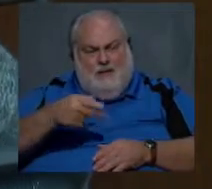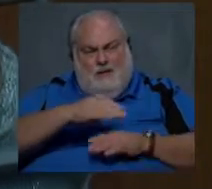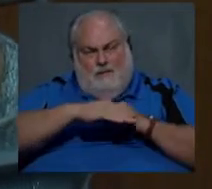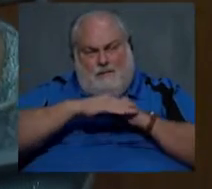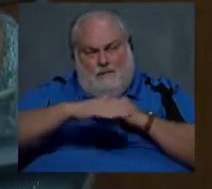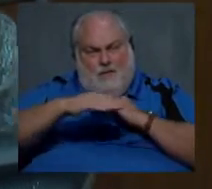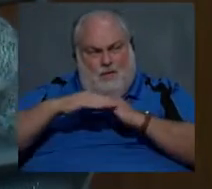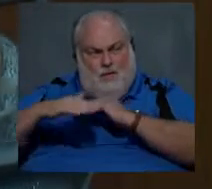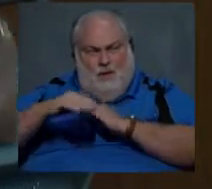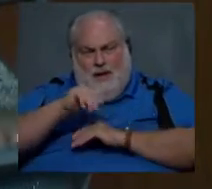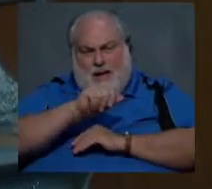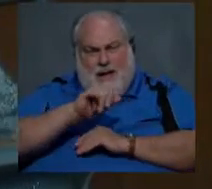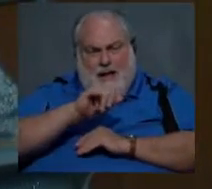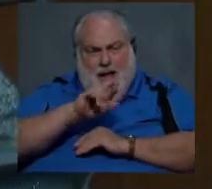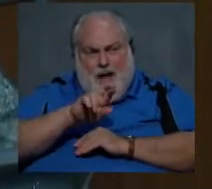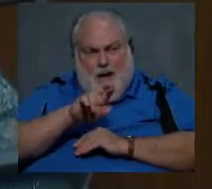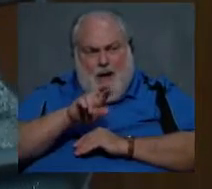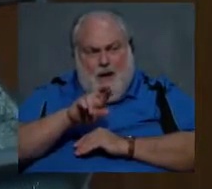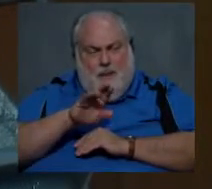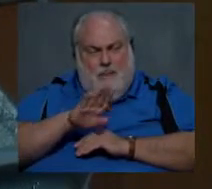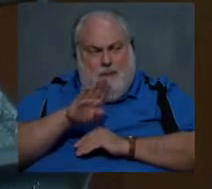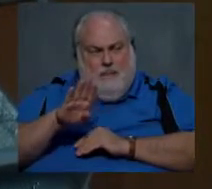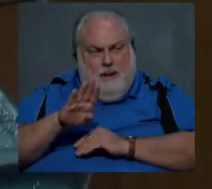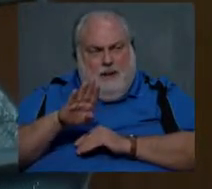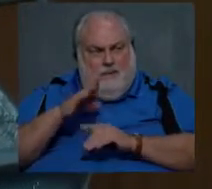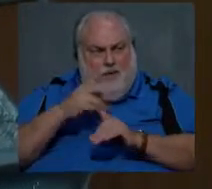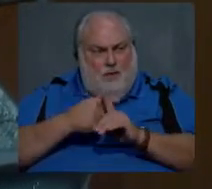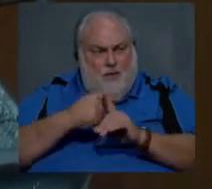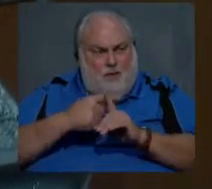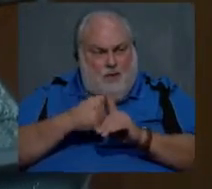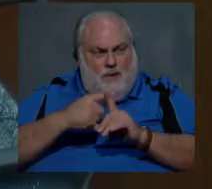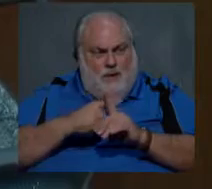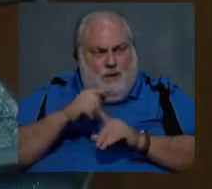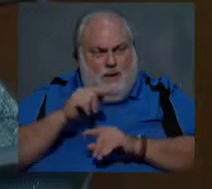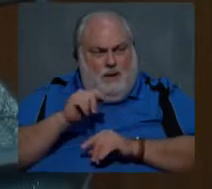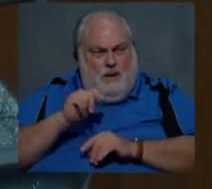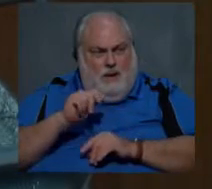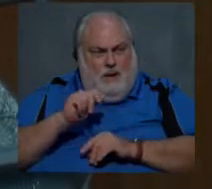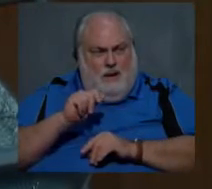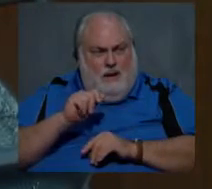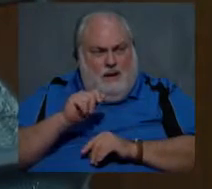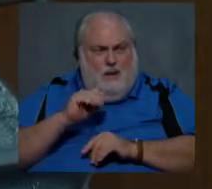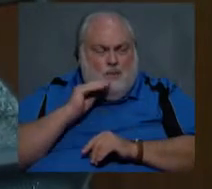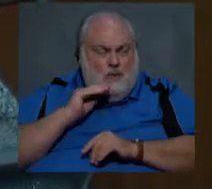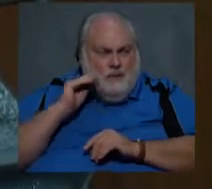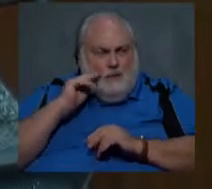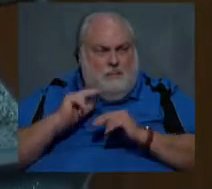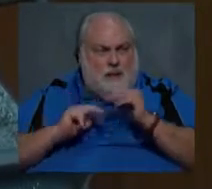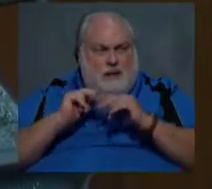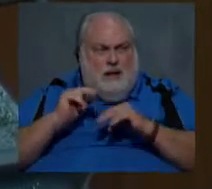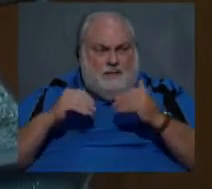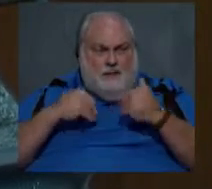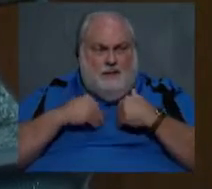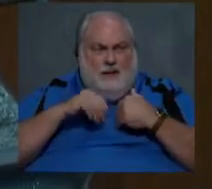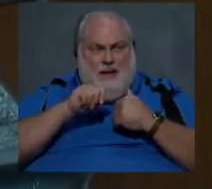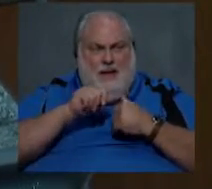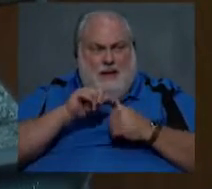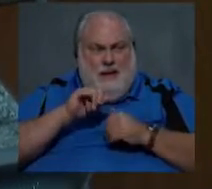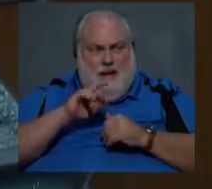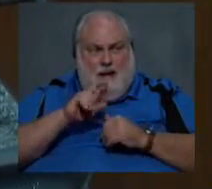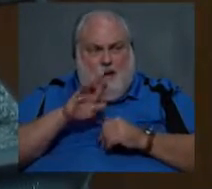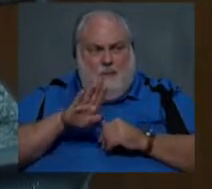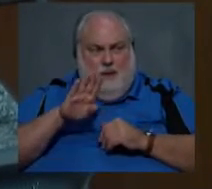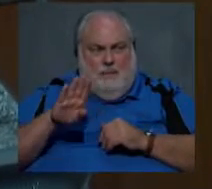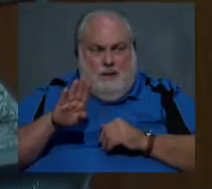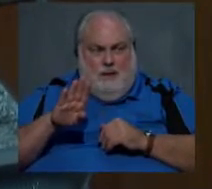would have Airbnb rentals or apartment units. I'm just not familiar with a residential building having